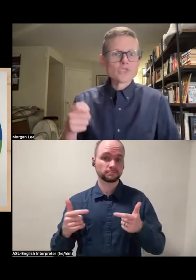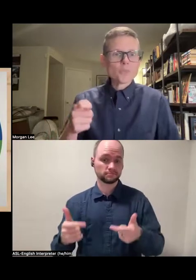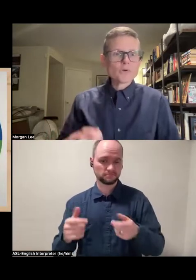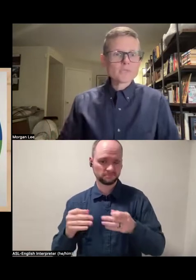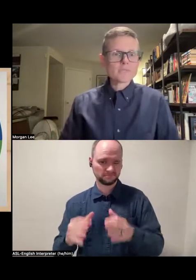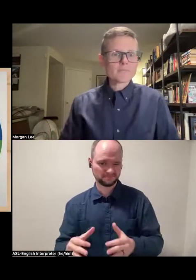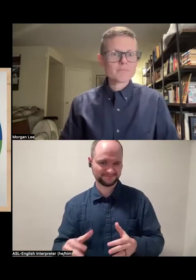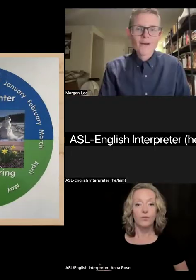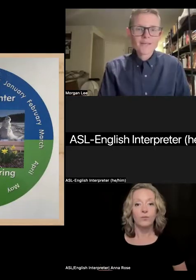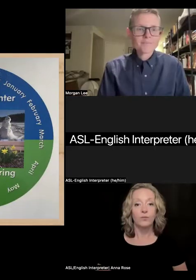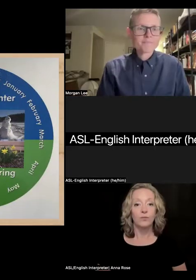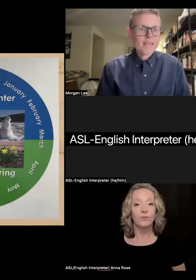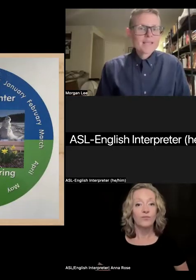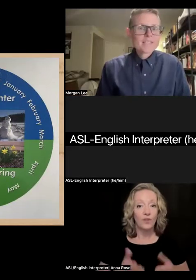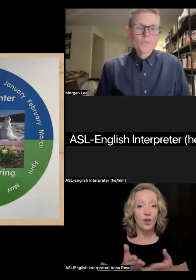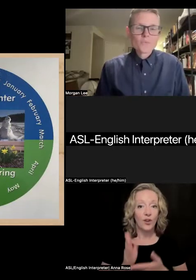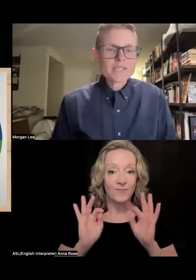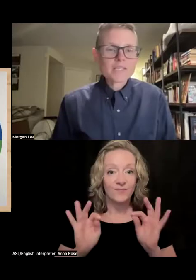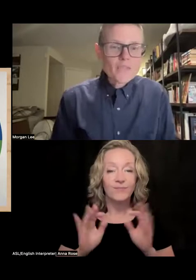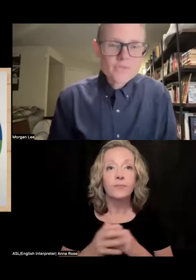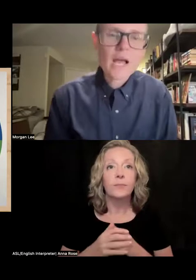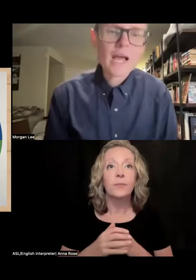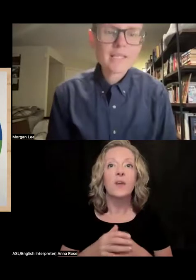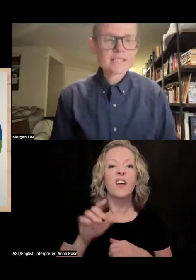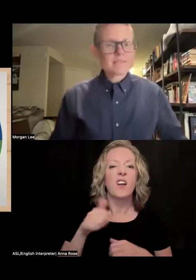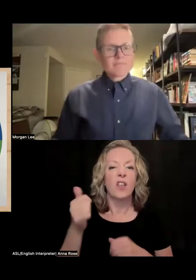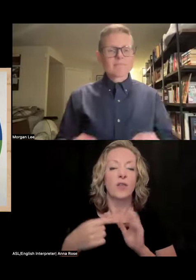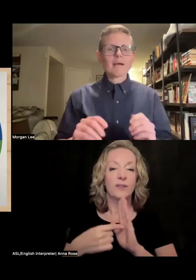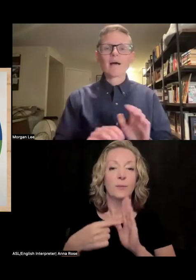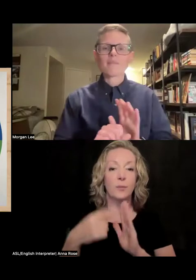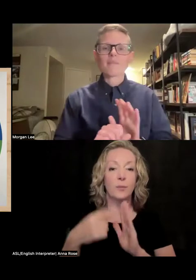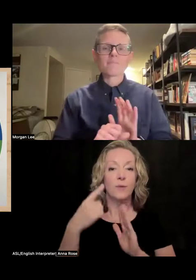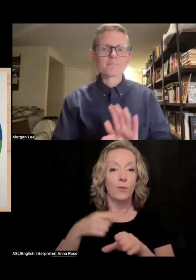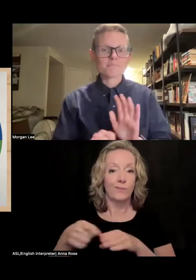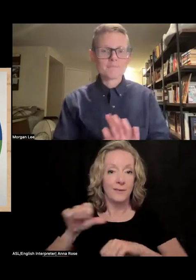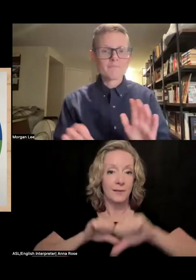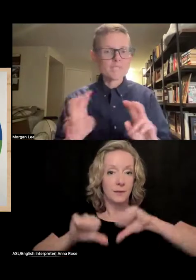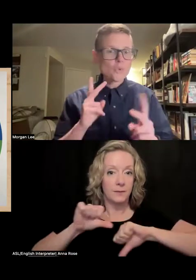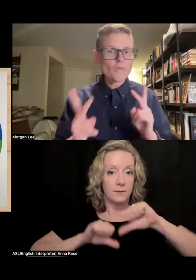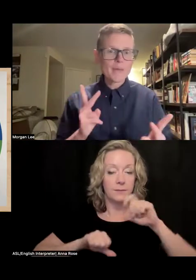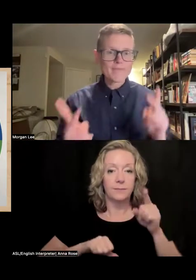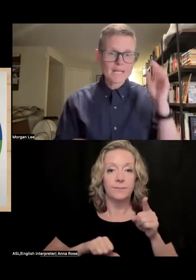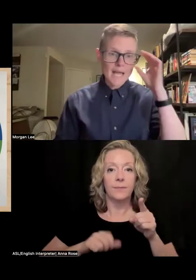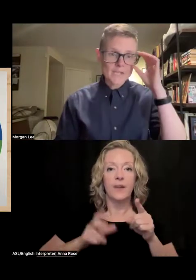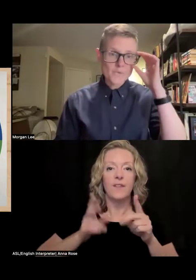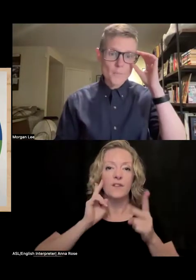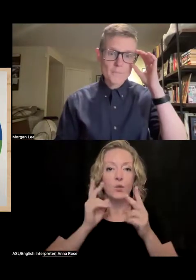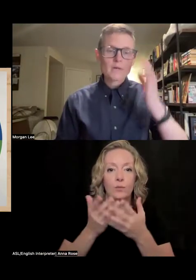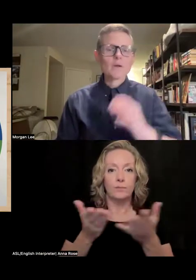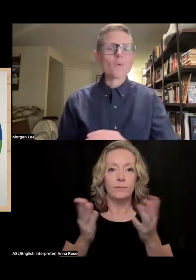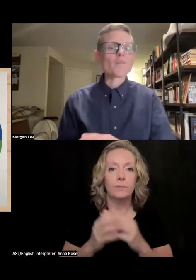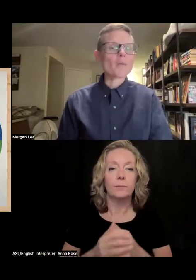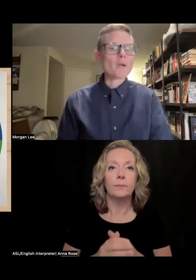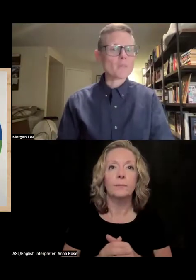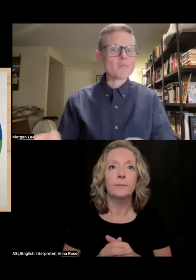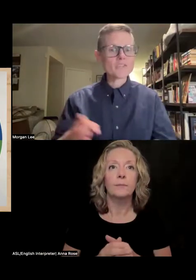Switch interpreters. All right. So this is another science visual that we have in the classroom.